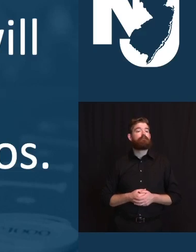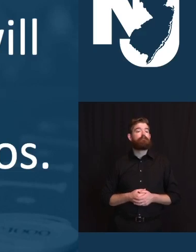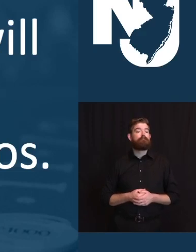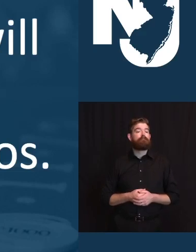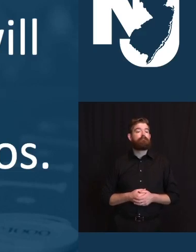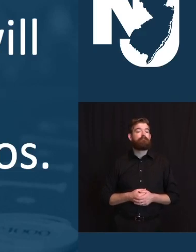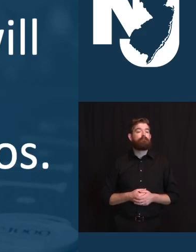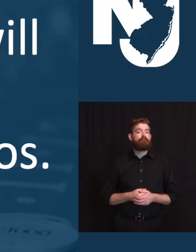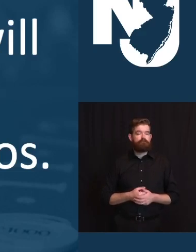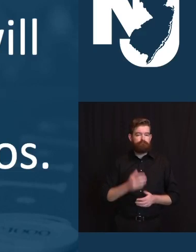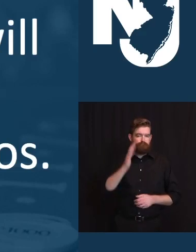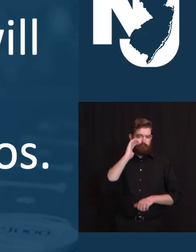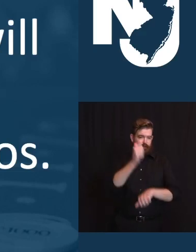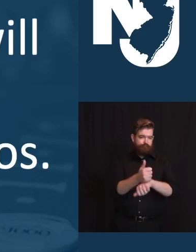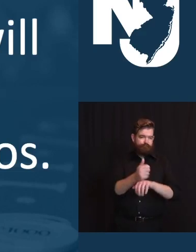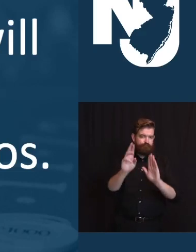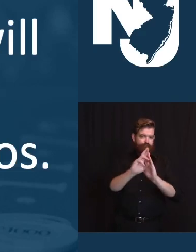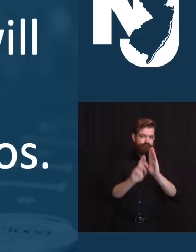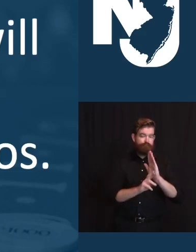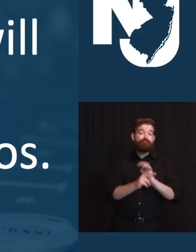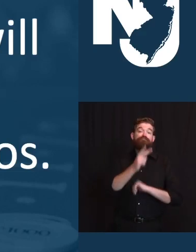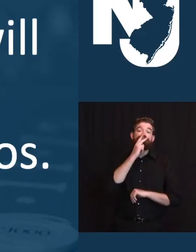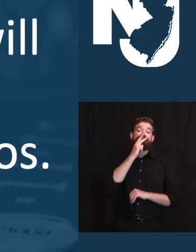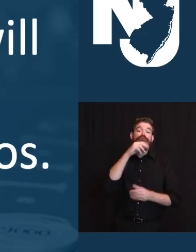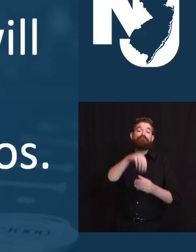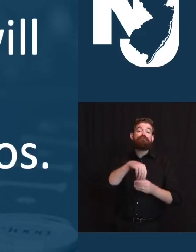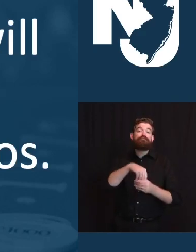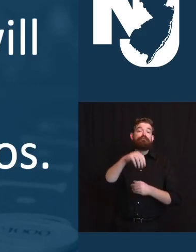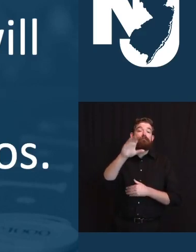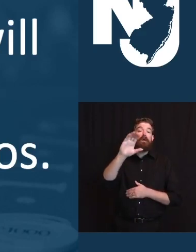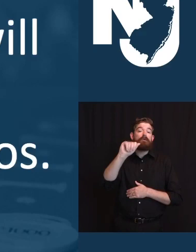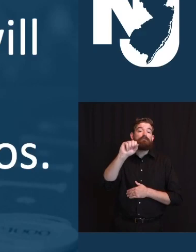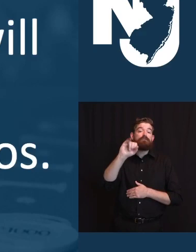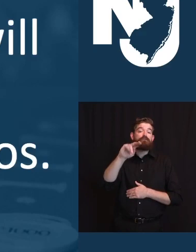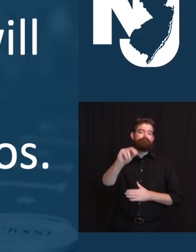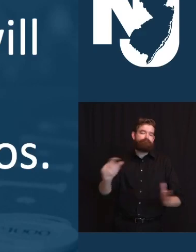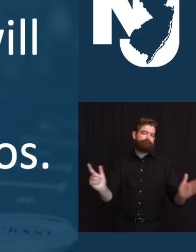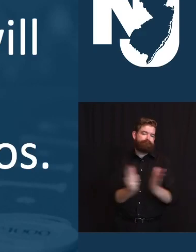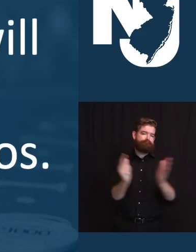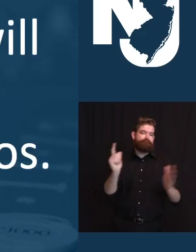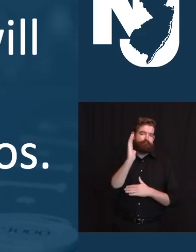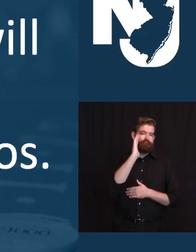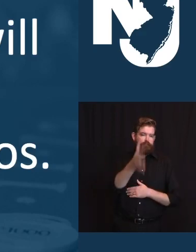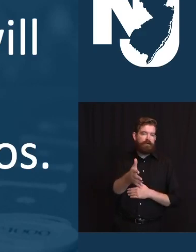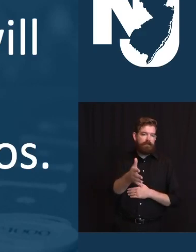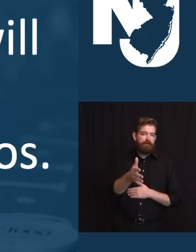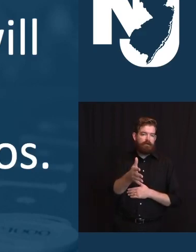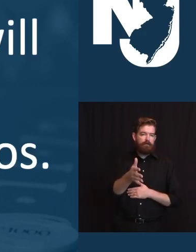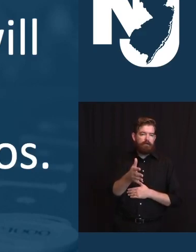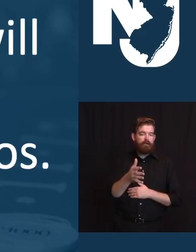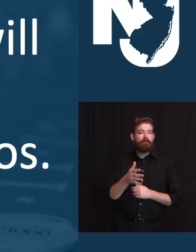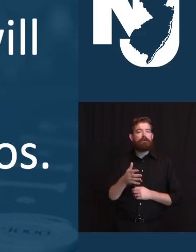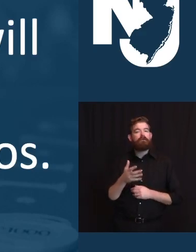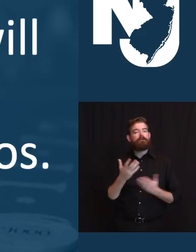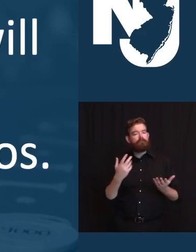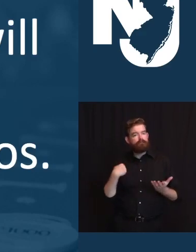casinos. We have looked closely at the science and agree with the experts who have concluded that allowing smoking is too big a risk to